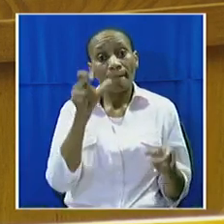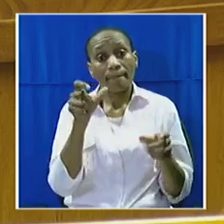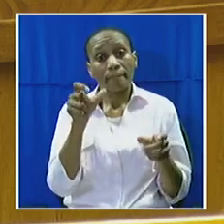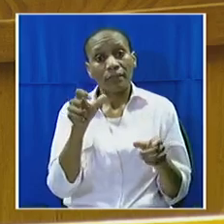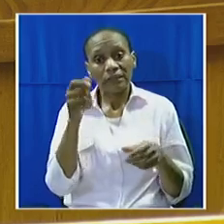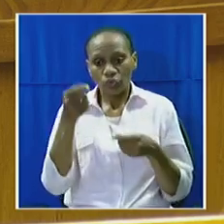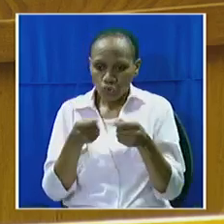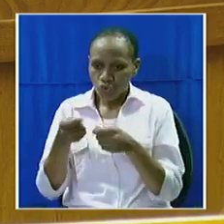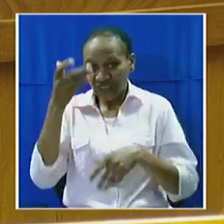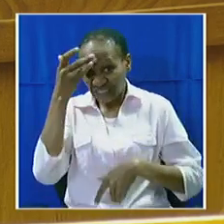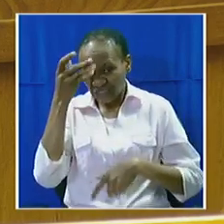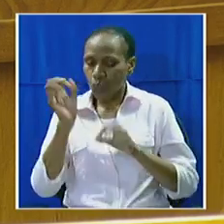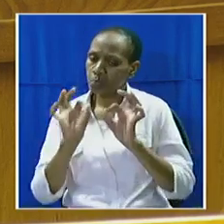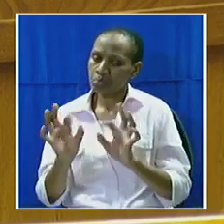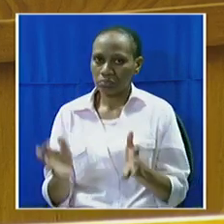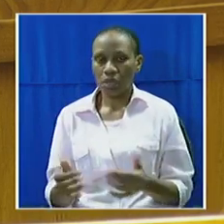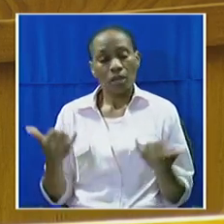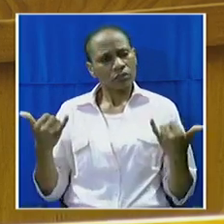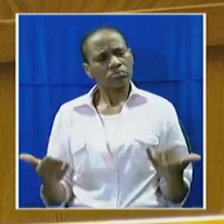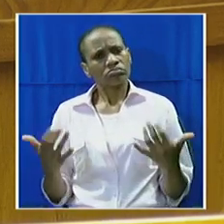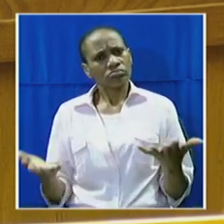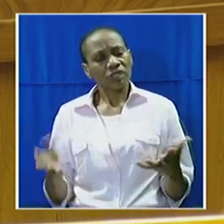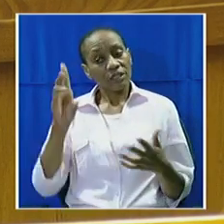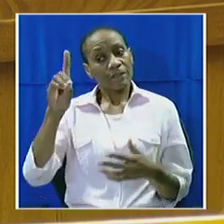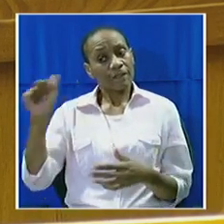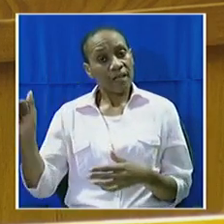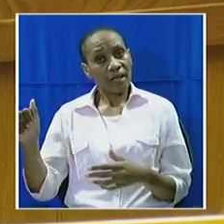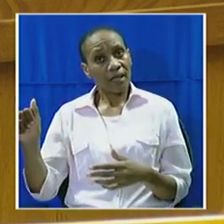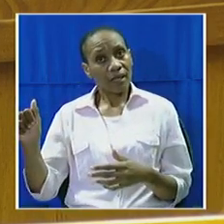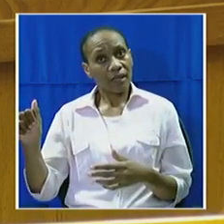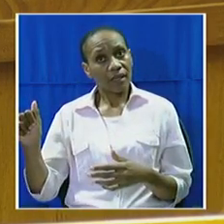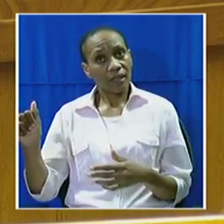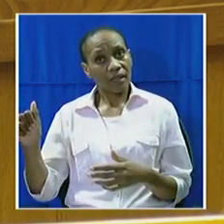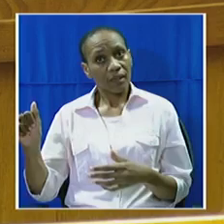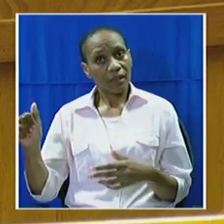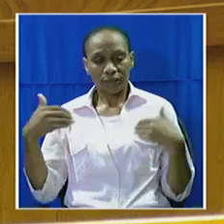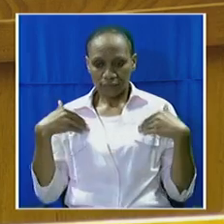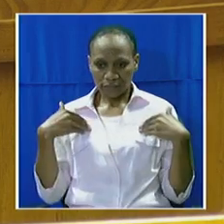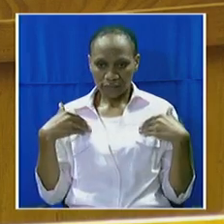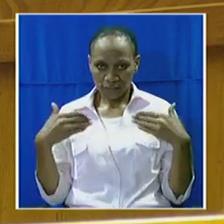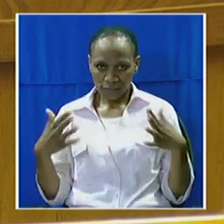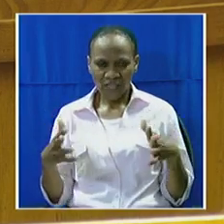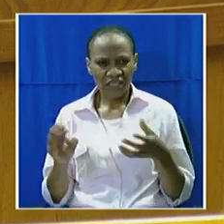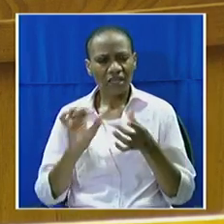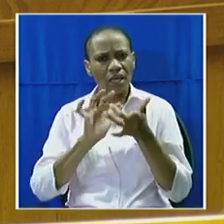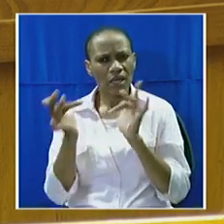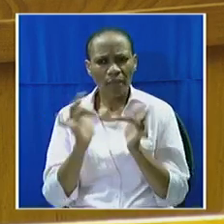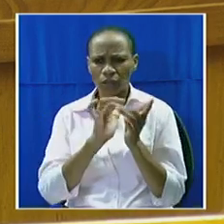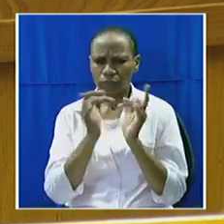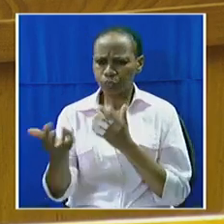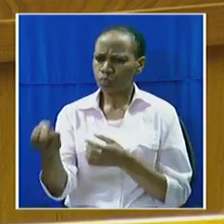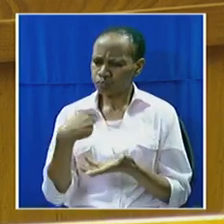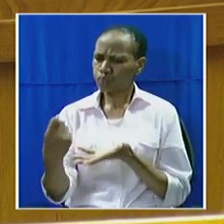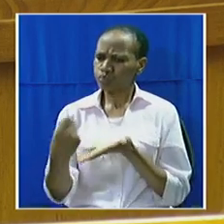well. It is at this stage that the DA, through the DA abroad, start getting frantic emails from concerned